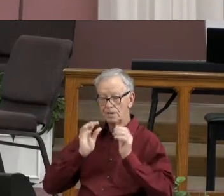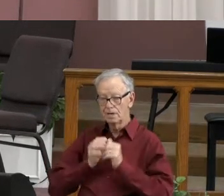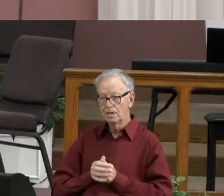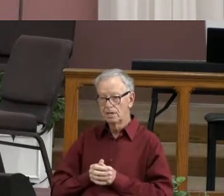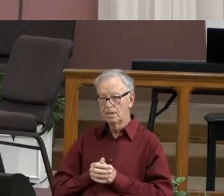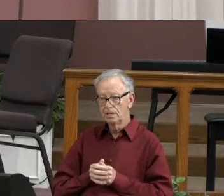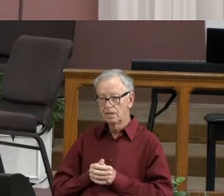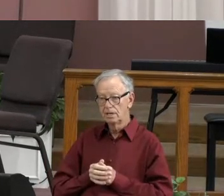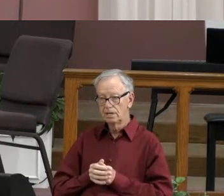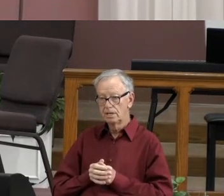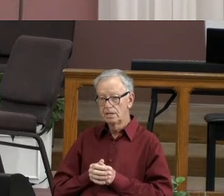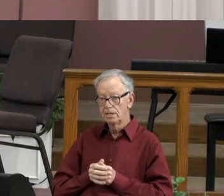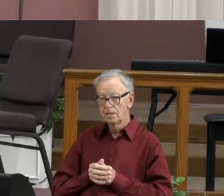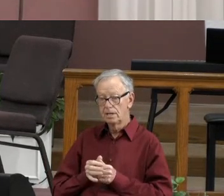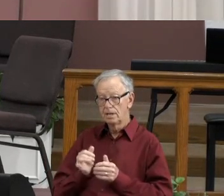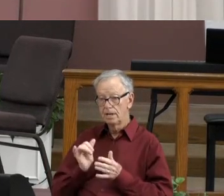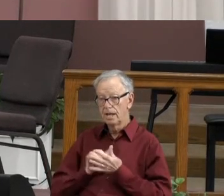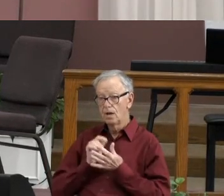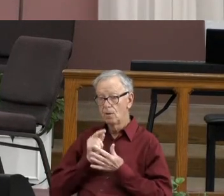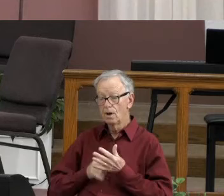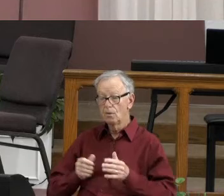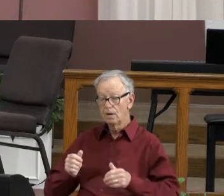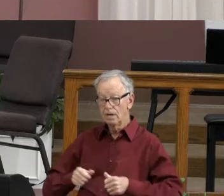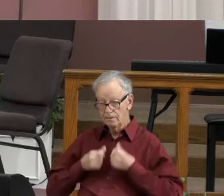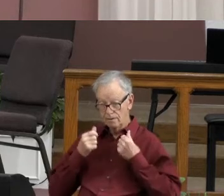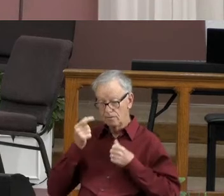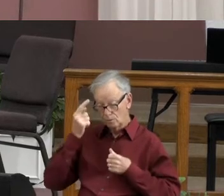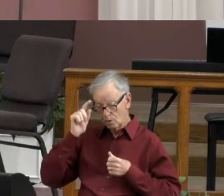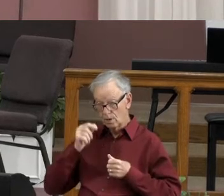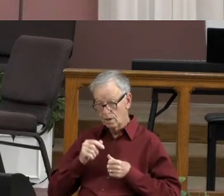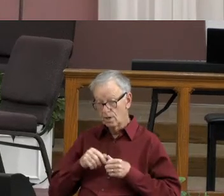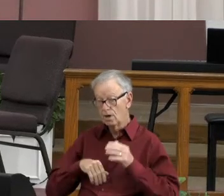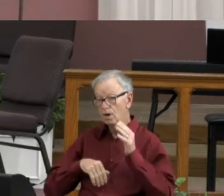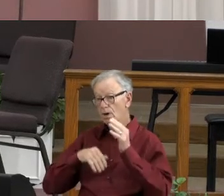Is that what we're living for? Is that what we're building?